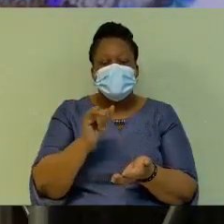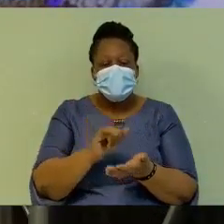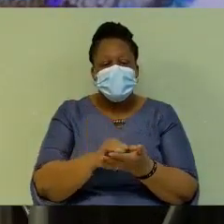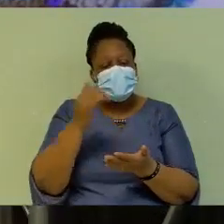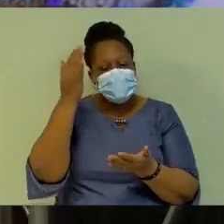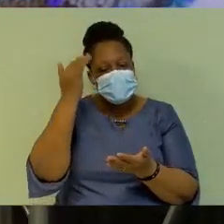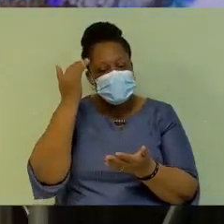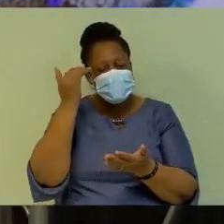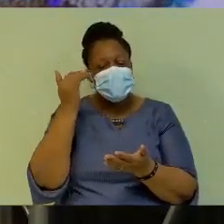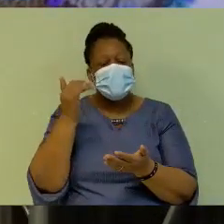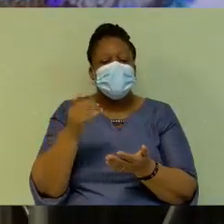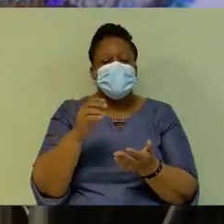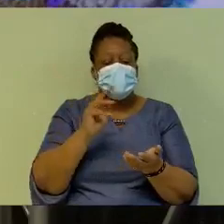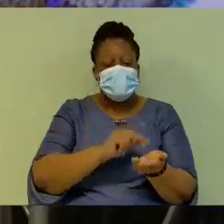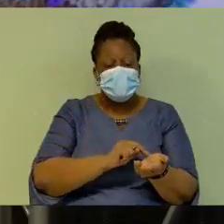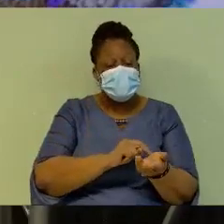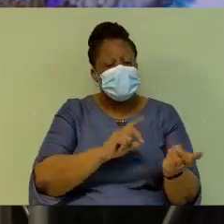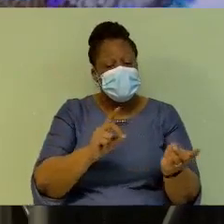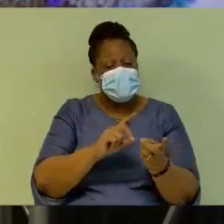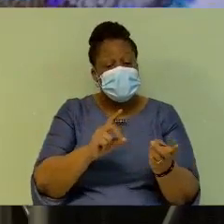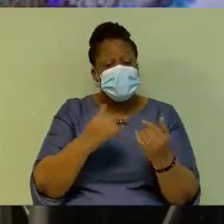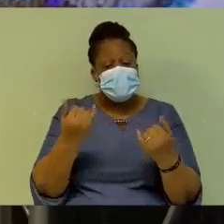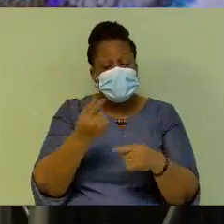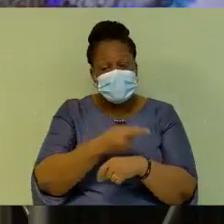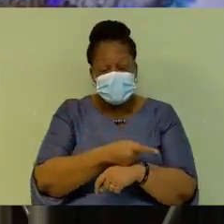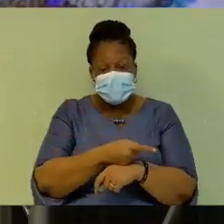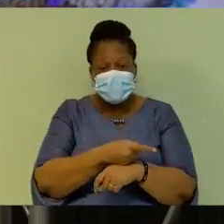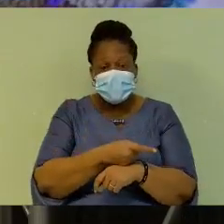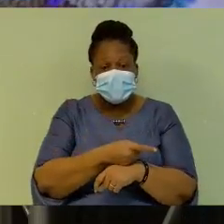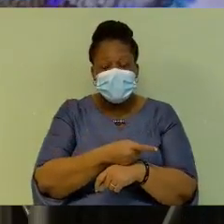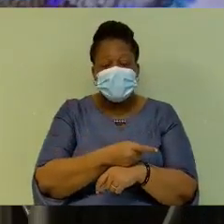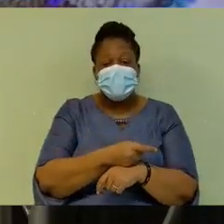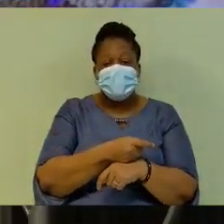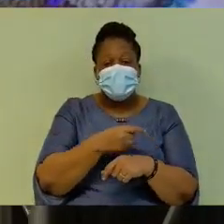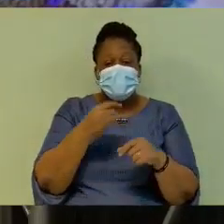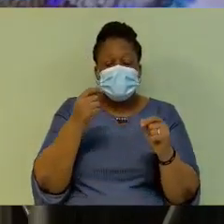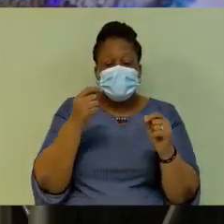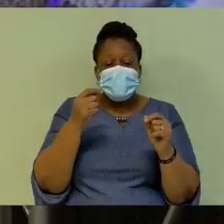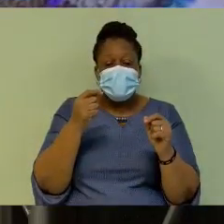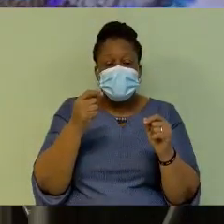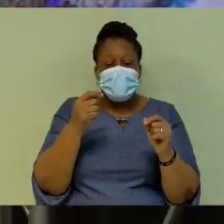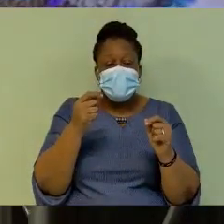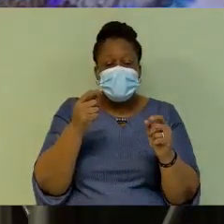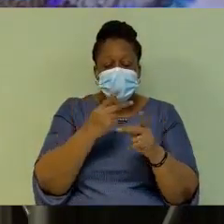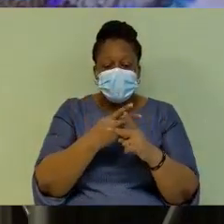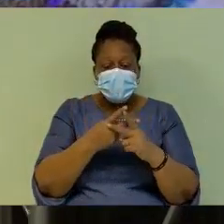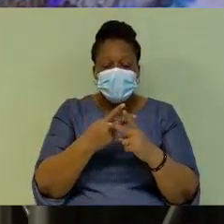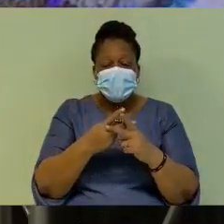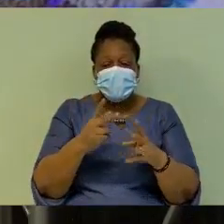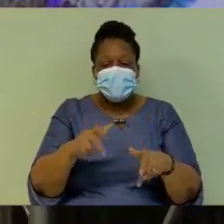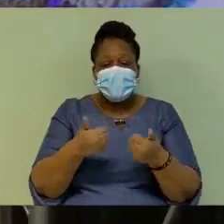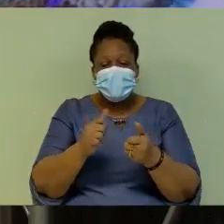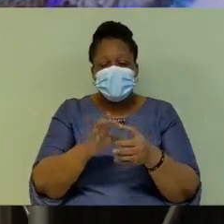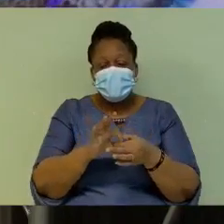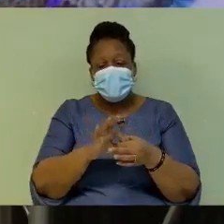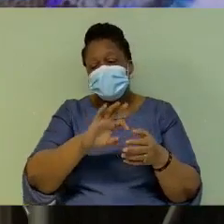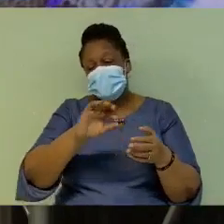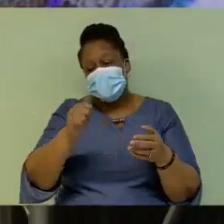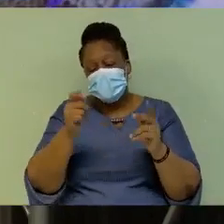This is precisely what nurses are doing today with COVID-19, risking their lives and that of their families. In August of the